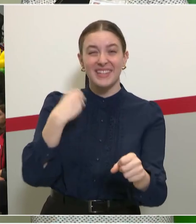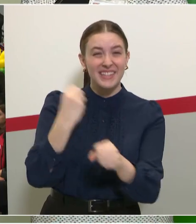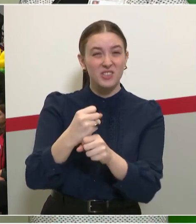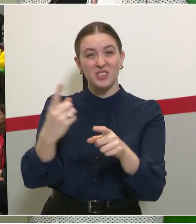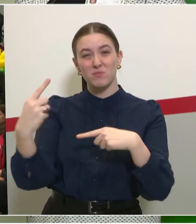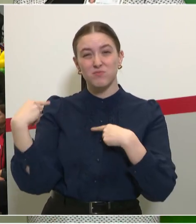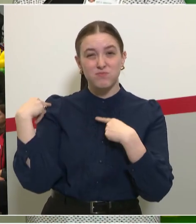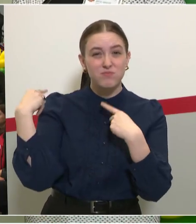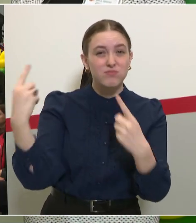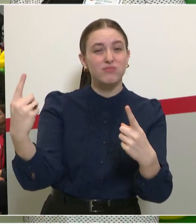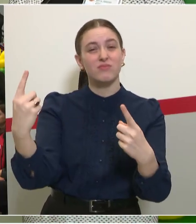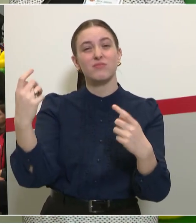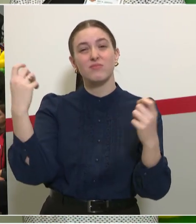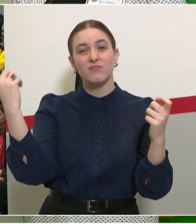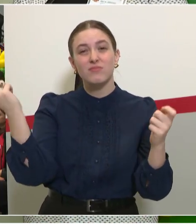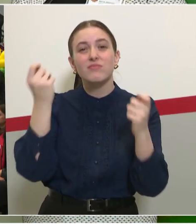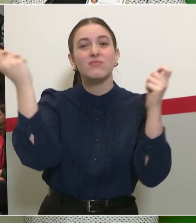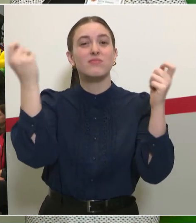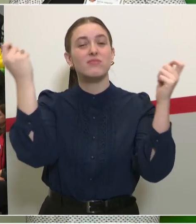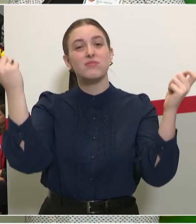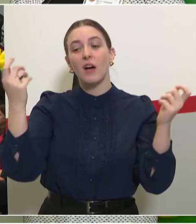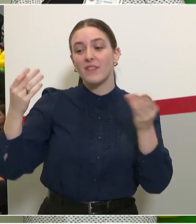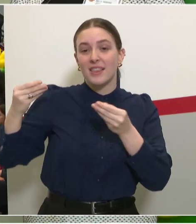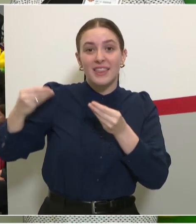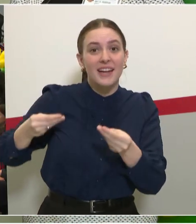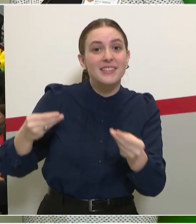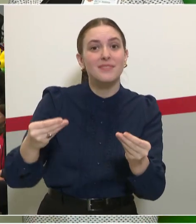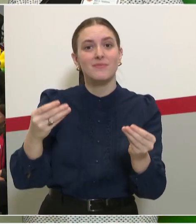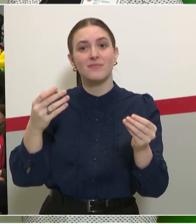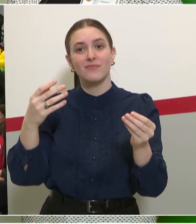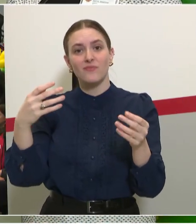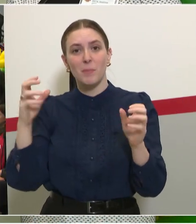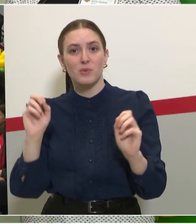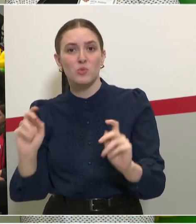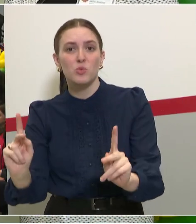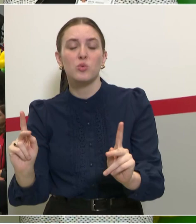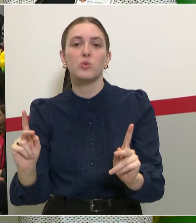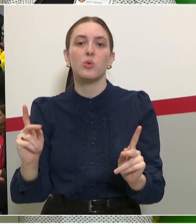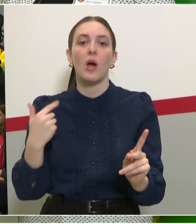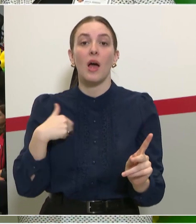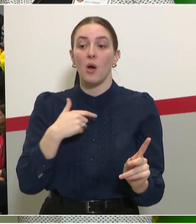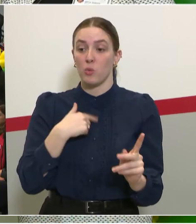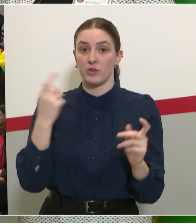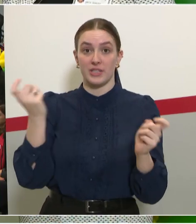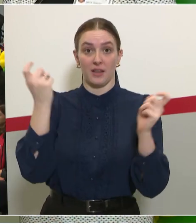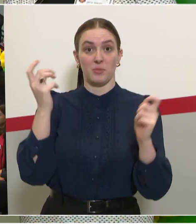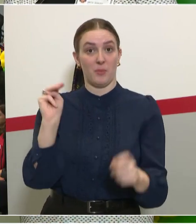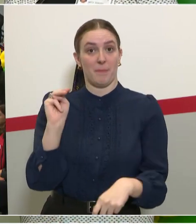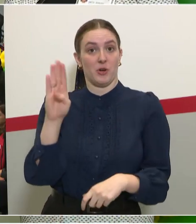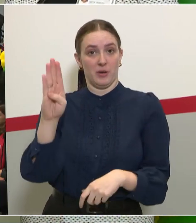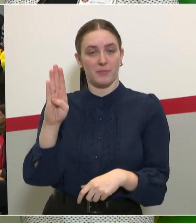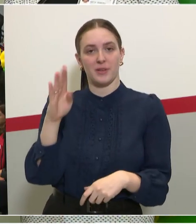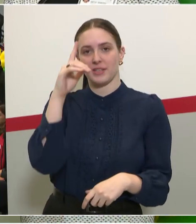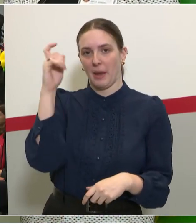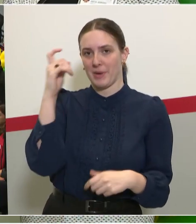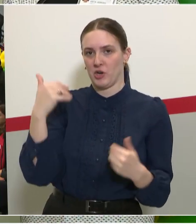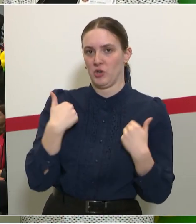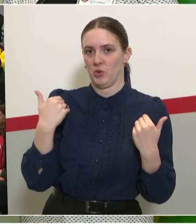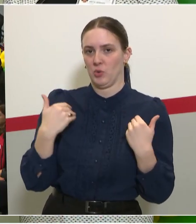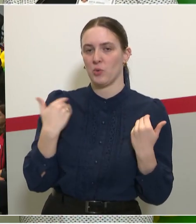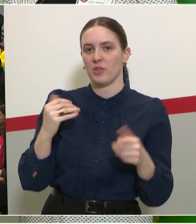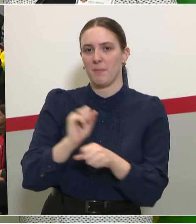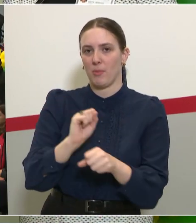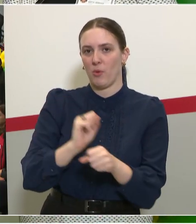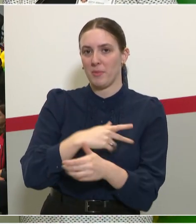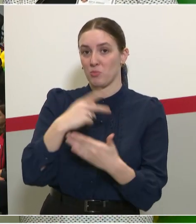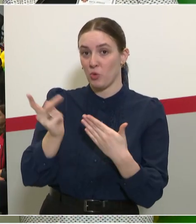of legacy, of opportunity, and we're not just celebrating the Marion Barry Summer Youth Employment Program, but I've